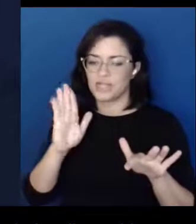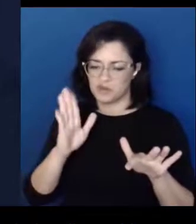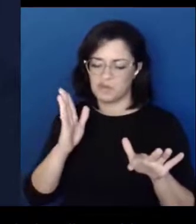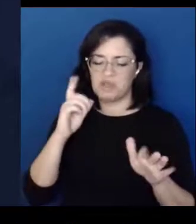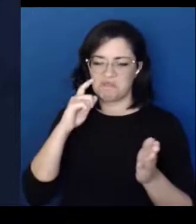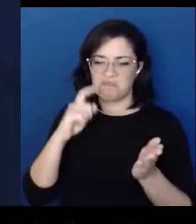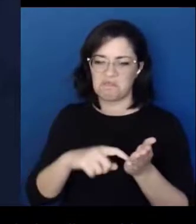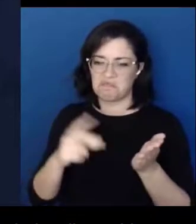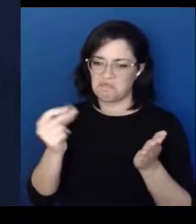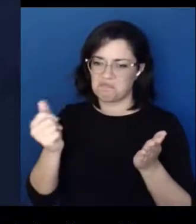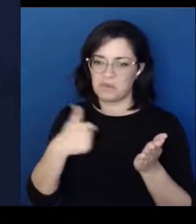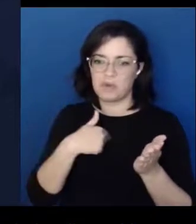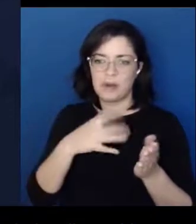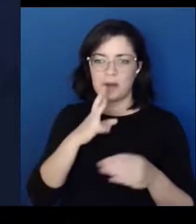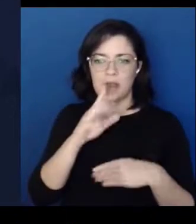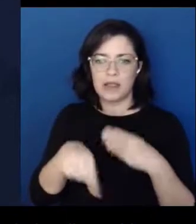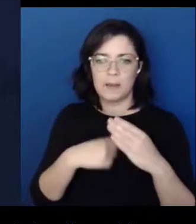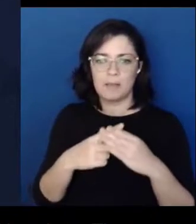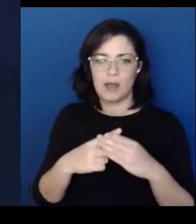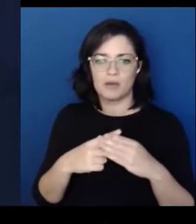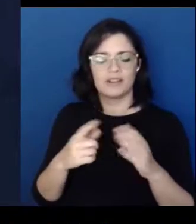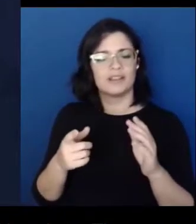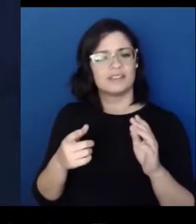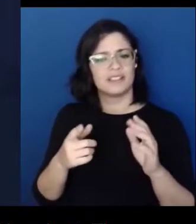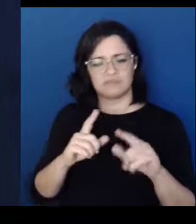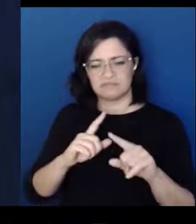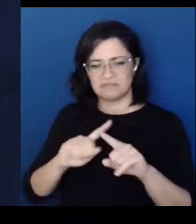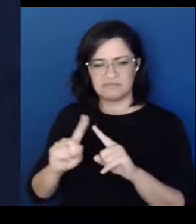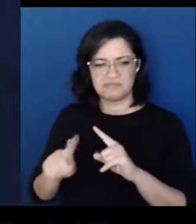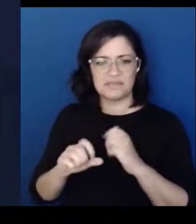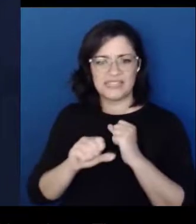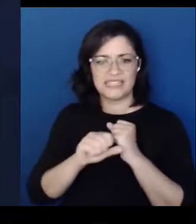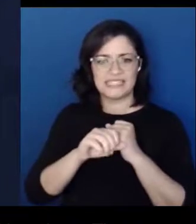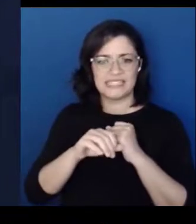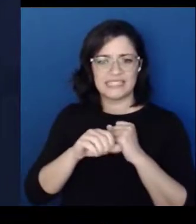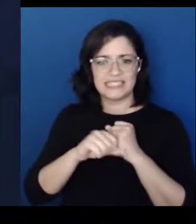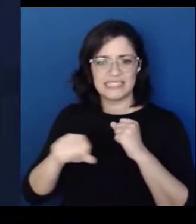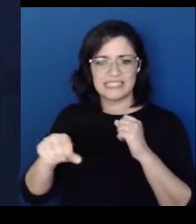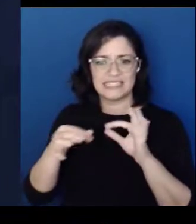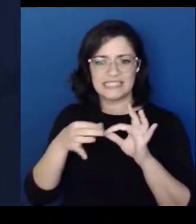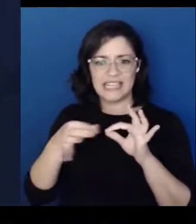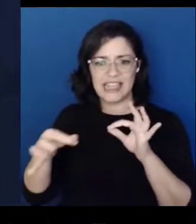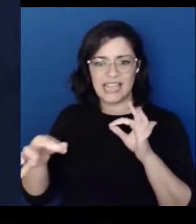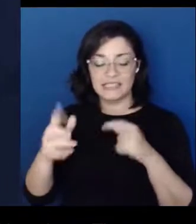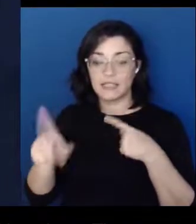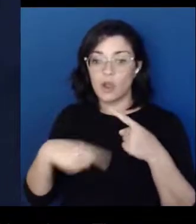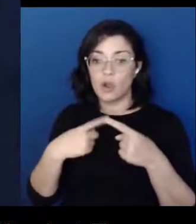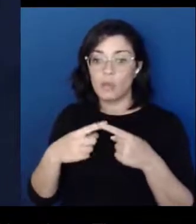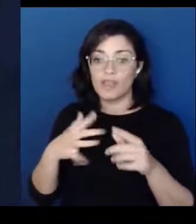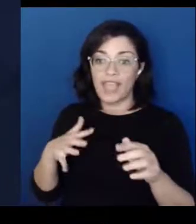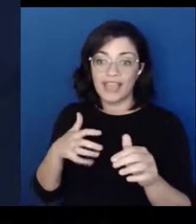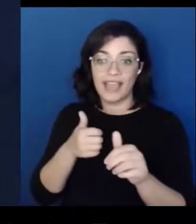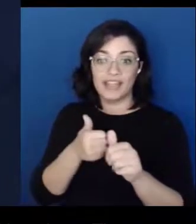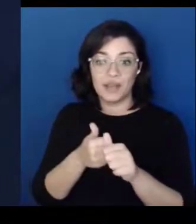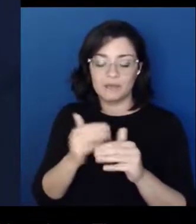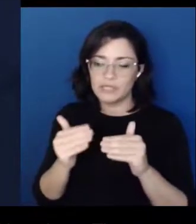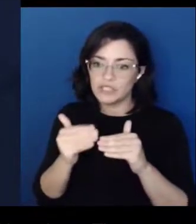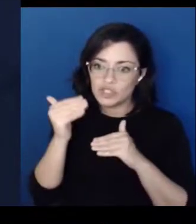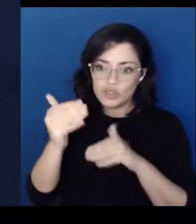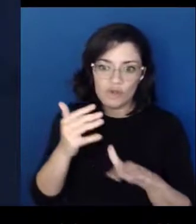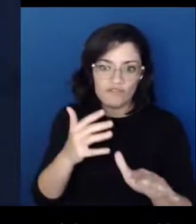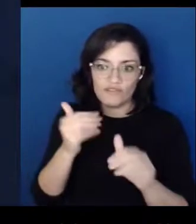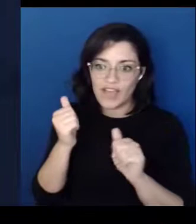multiple delays, and when they try to catch up, they go so fast that you can't keep up with the speed of